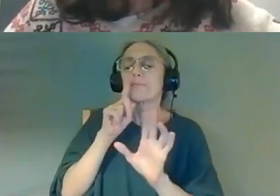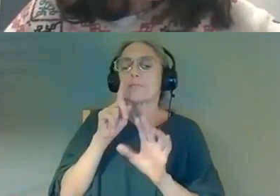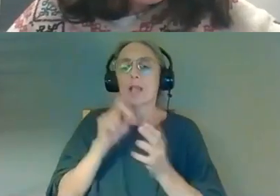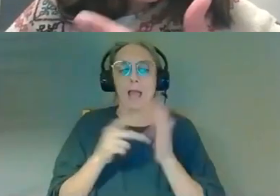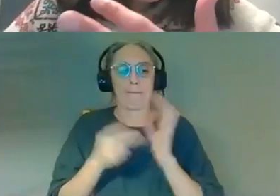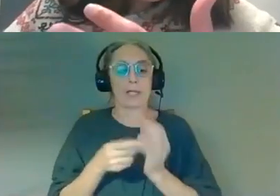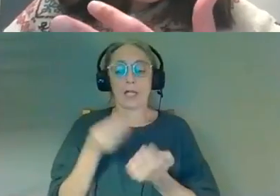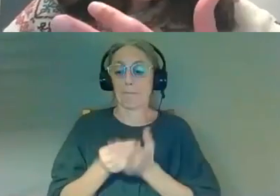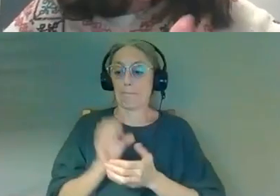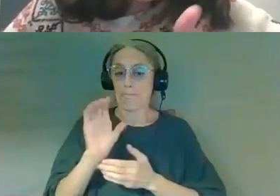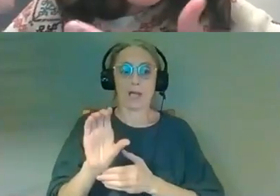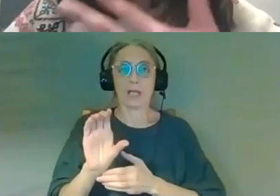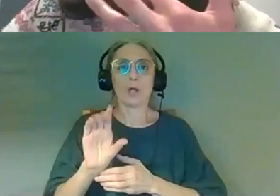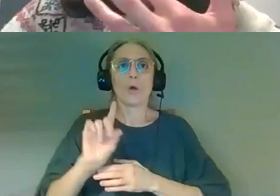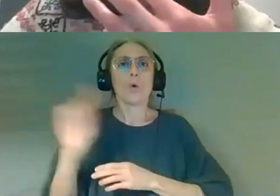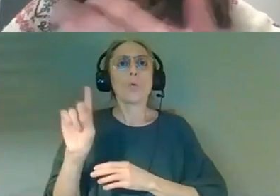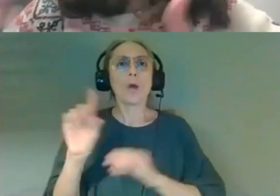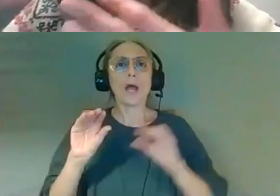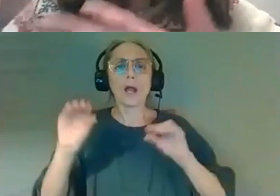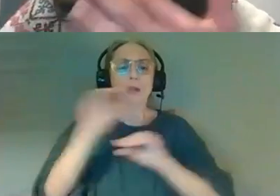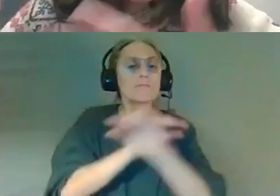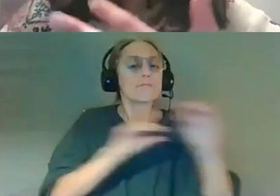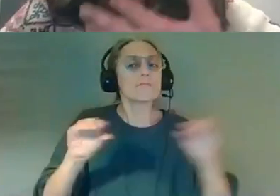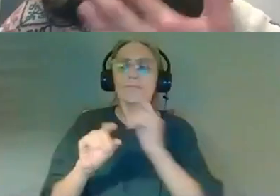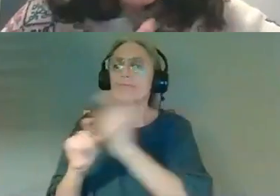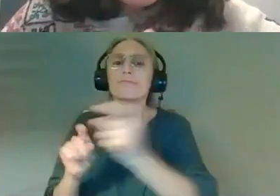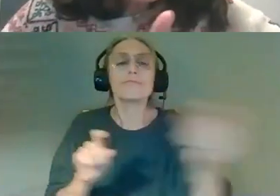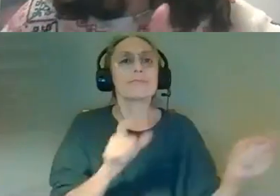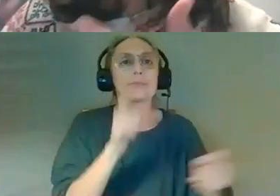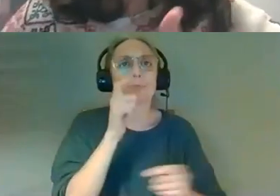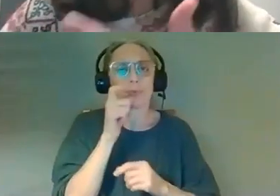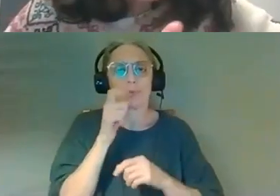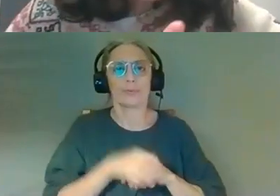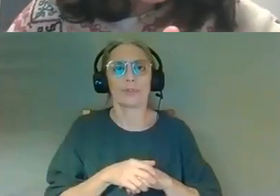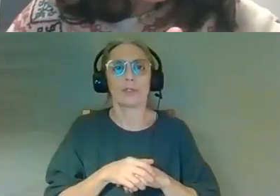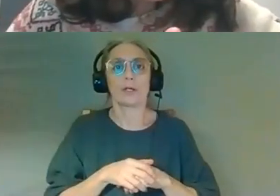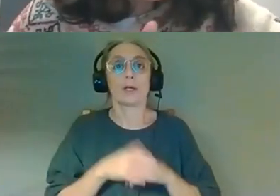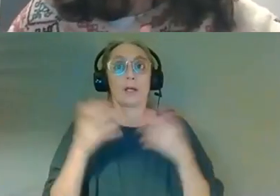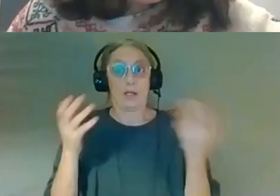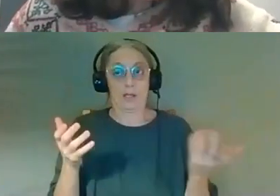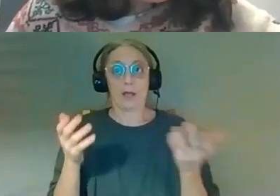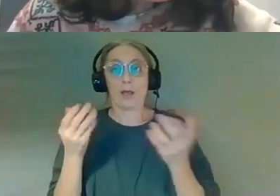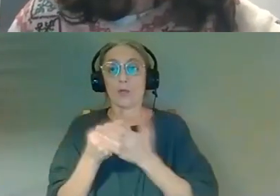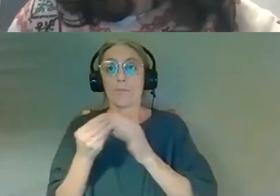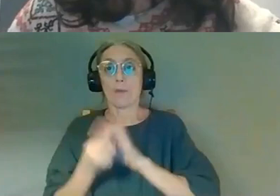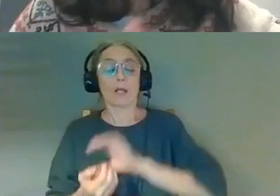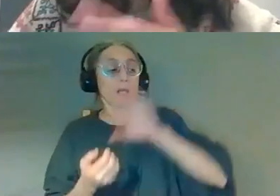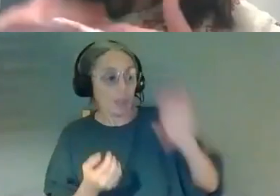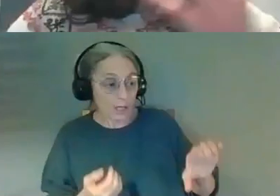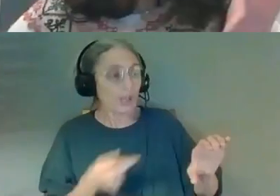shifted, is not what is representative of the needs of the community. Does that make